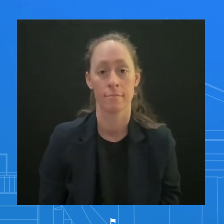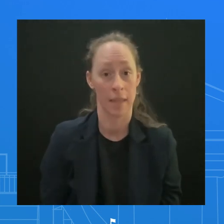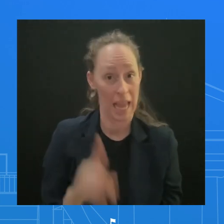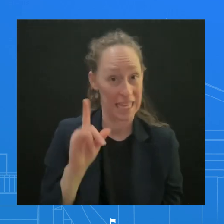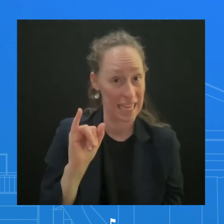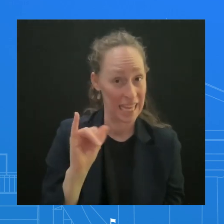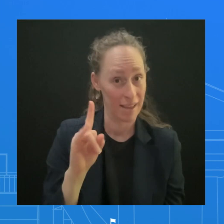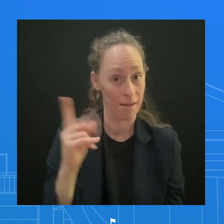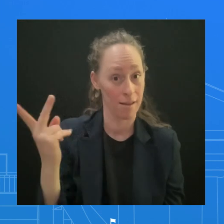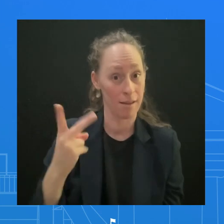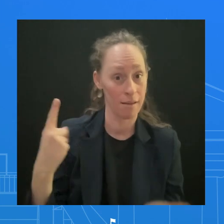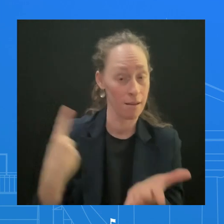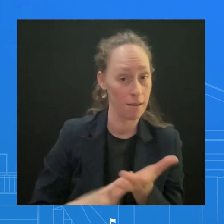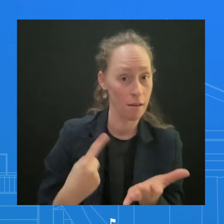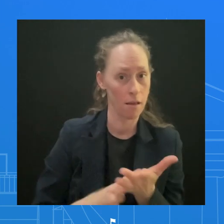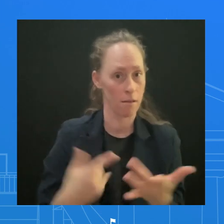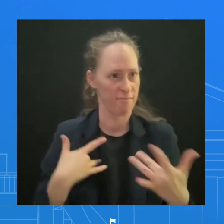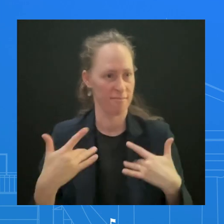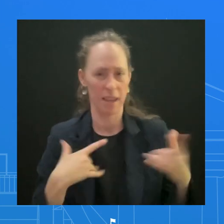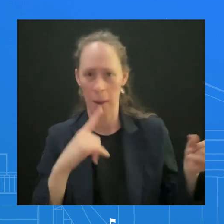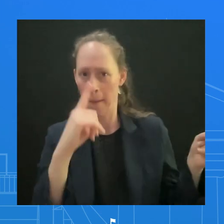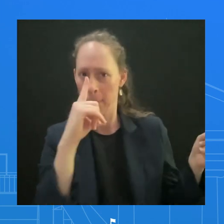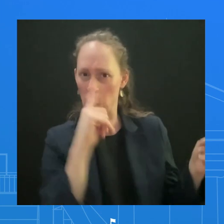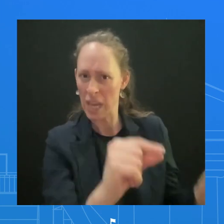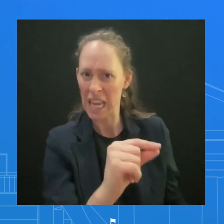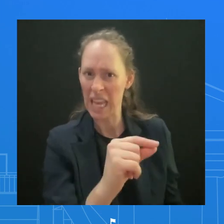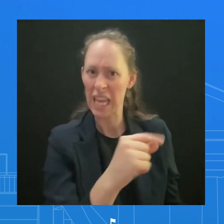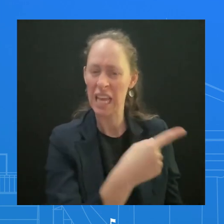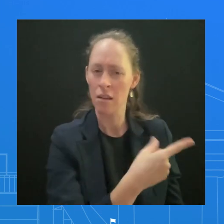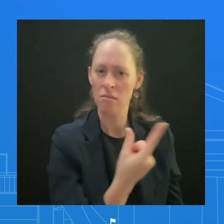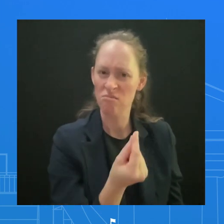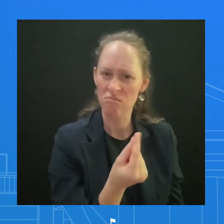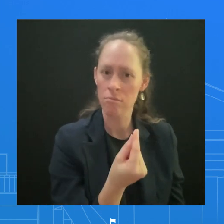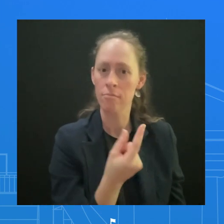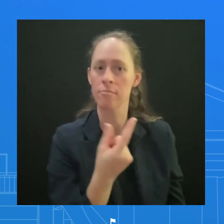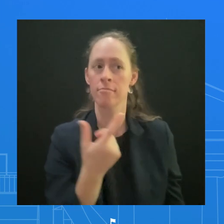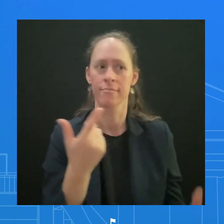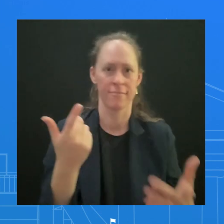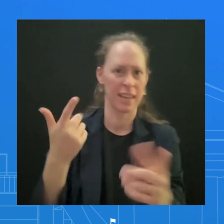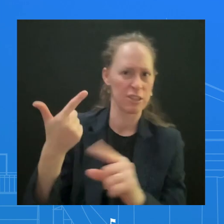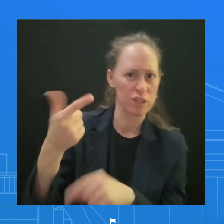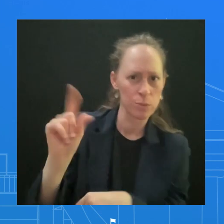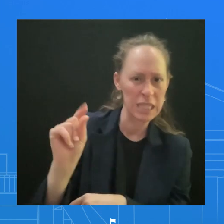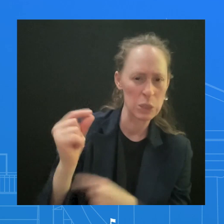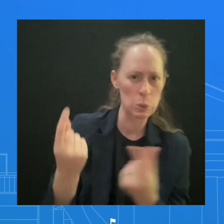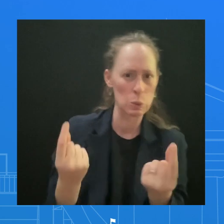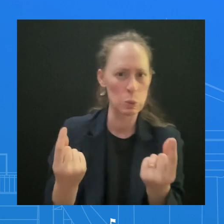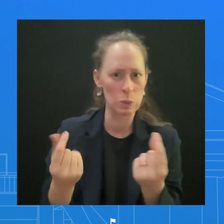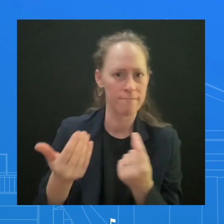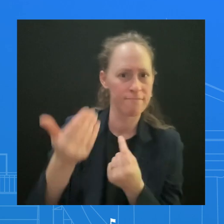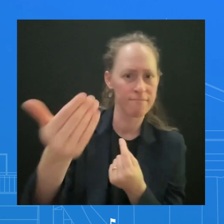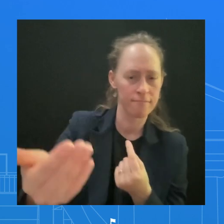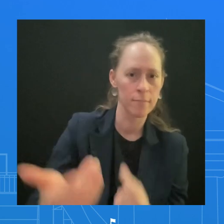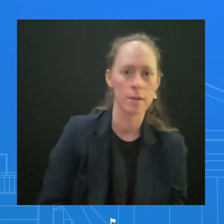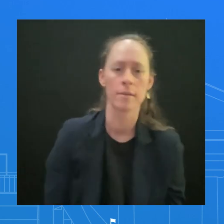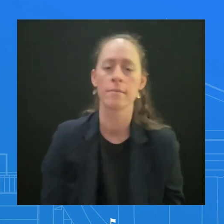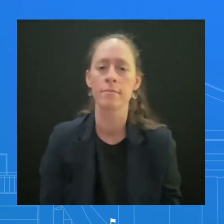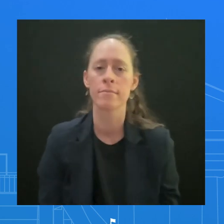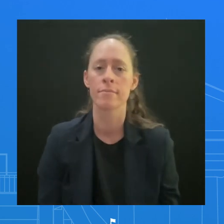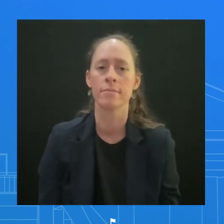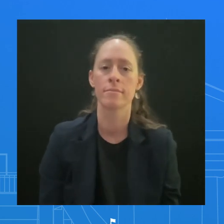be welcomed at the G20 in New Delhi? I don't have anything additional to speak to with respect to the G20 and how that's shaping